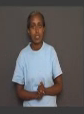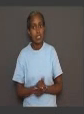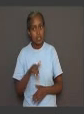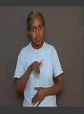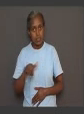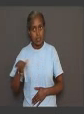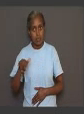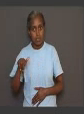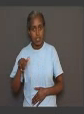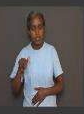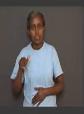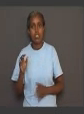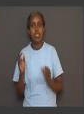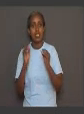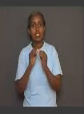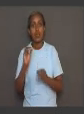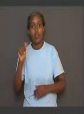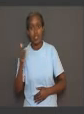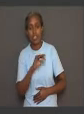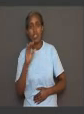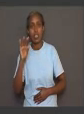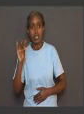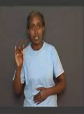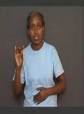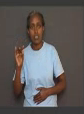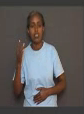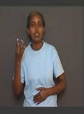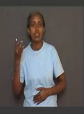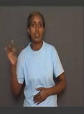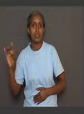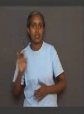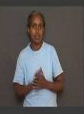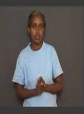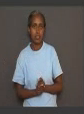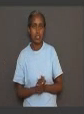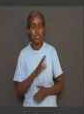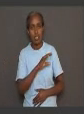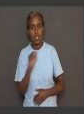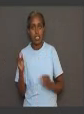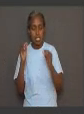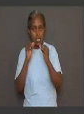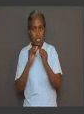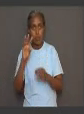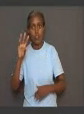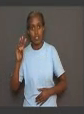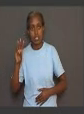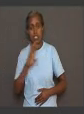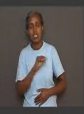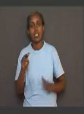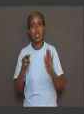Similarly, the sum of 10 and 8 is 18, and the sum of 6